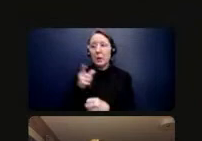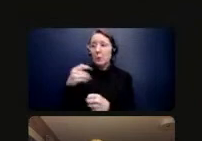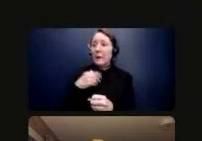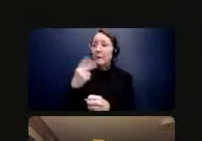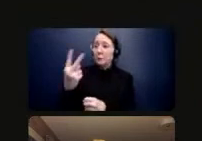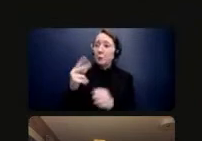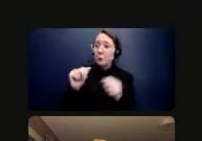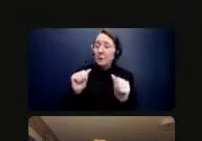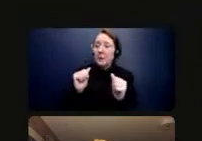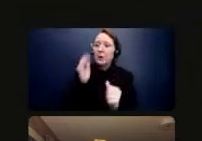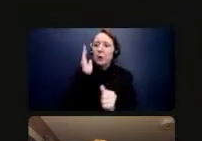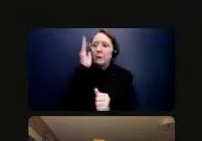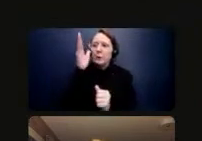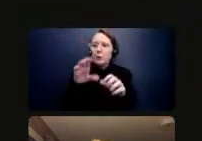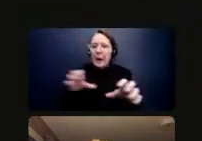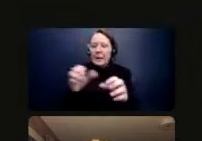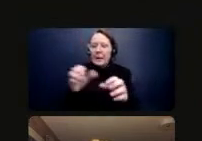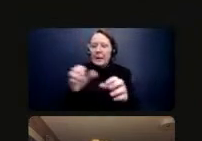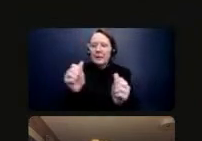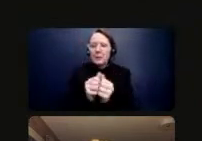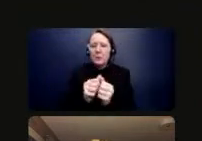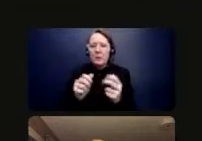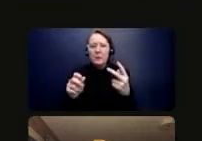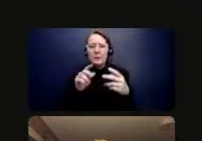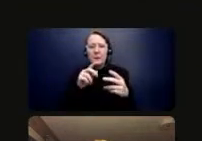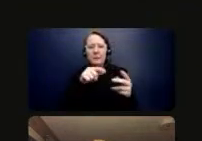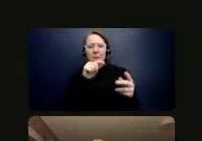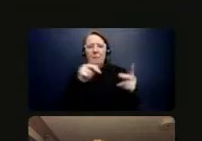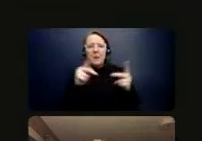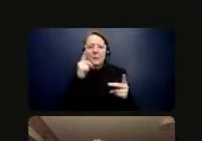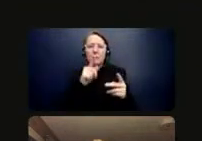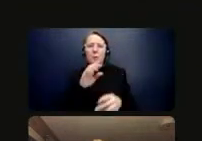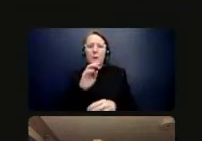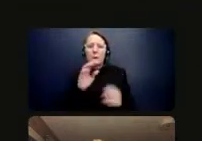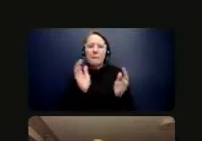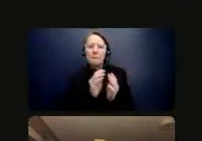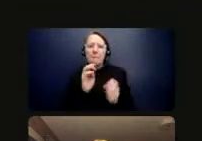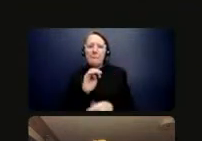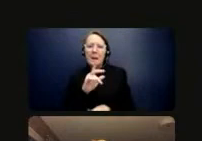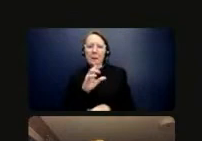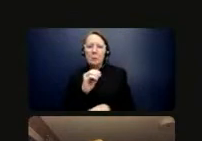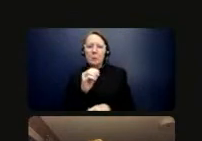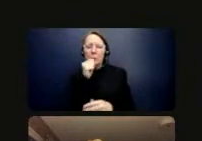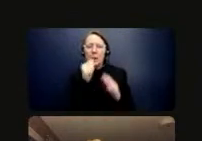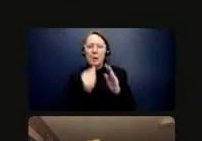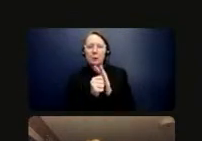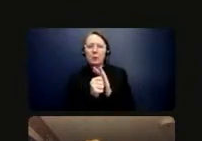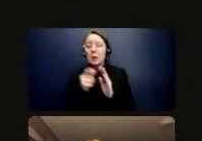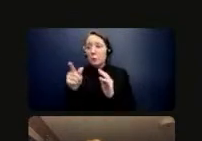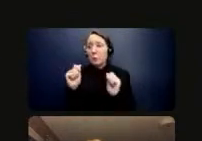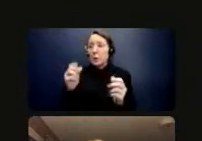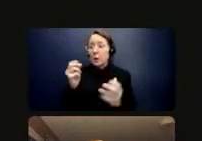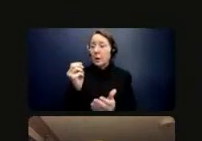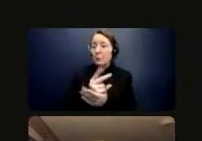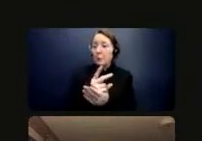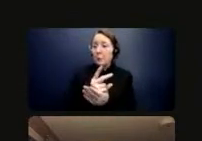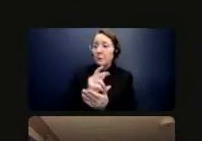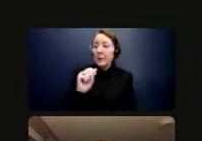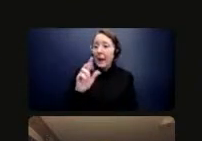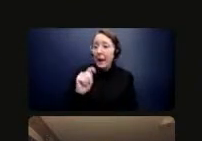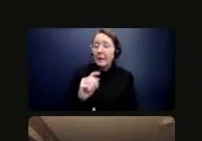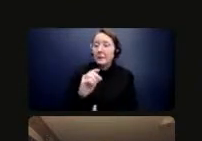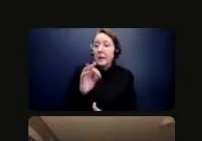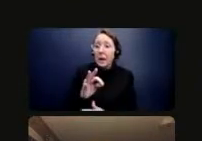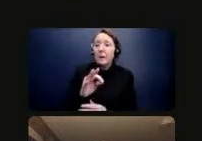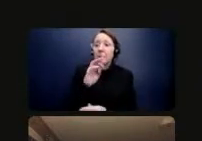future actions with these locations. Right. You could approve the act of micro sheltering at sites,